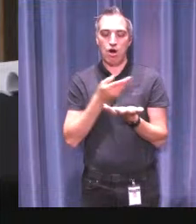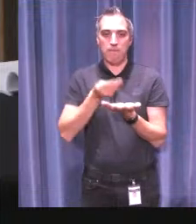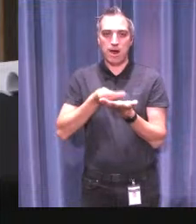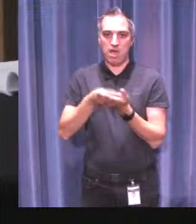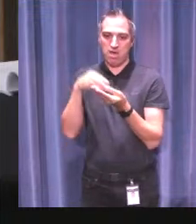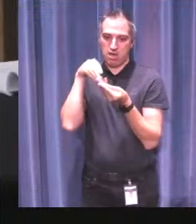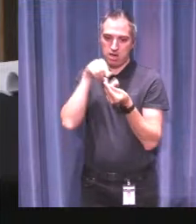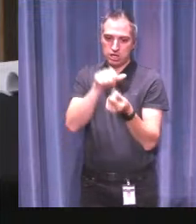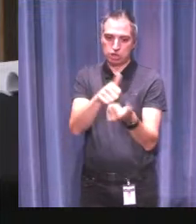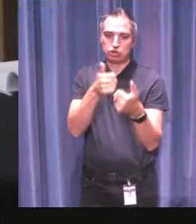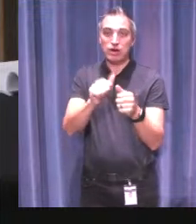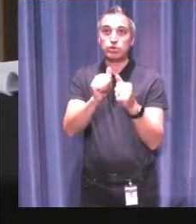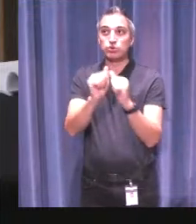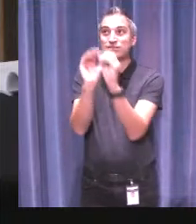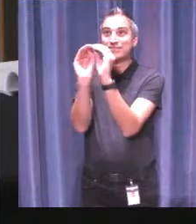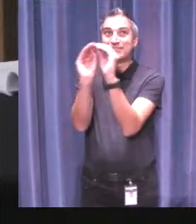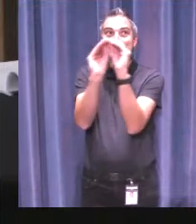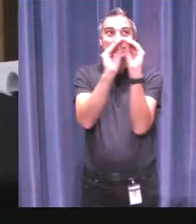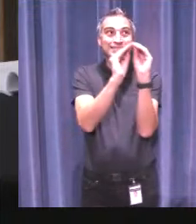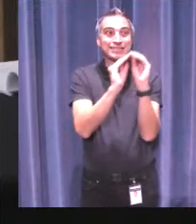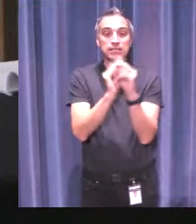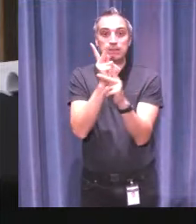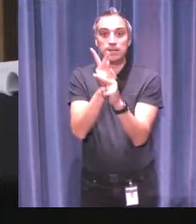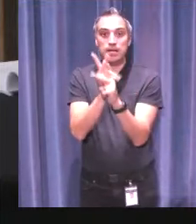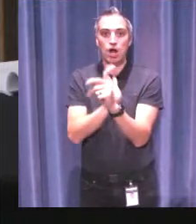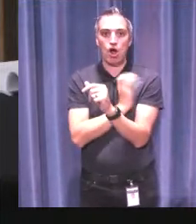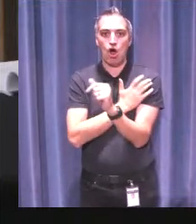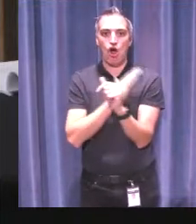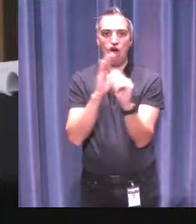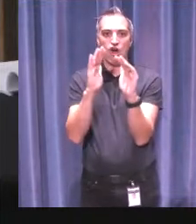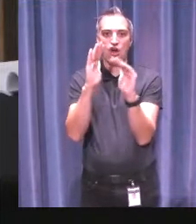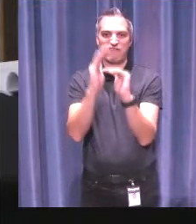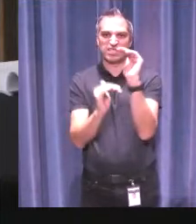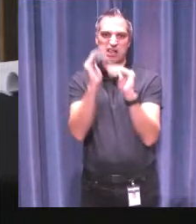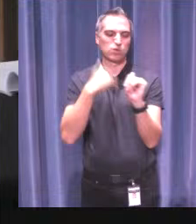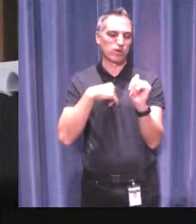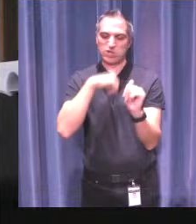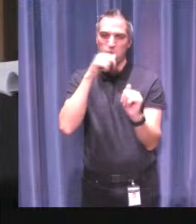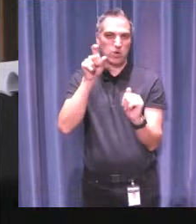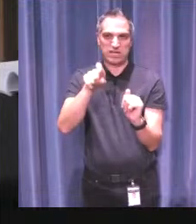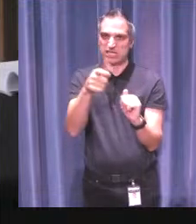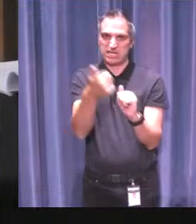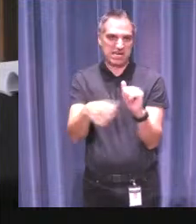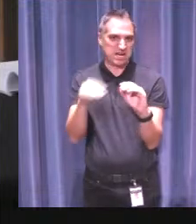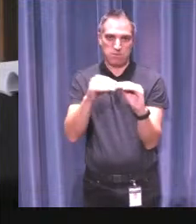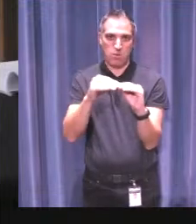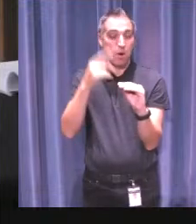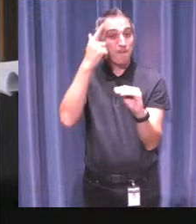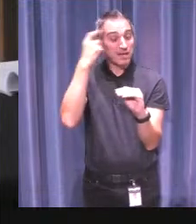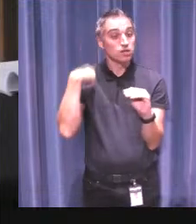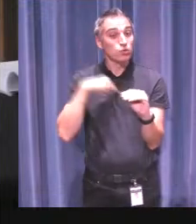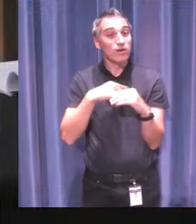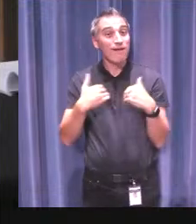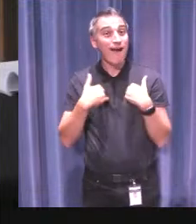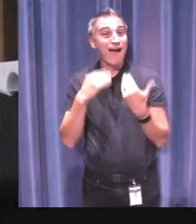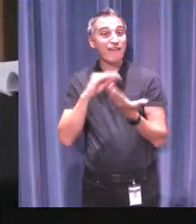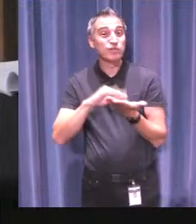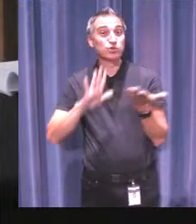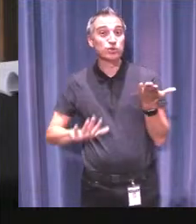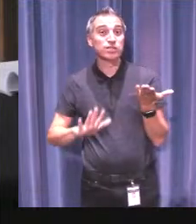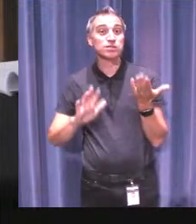on maintaining facilities on this campus that we no longer need, because we have students that we are